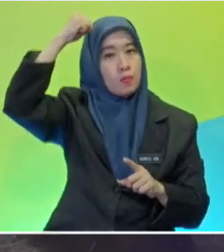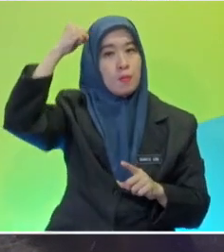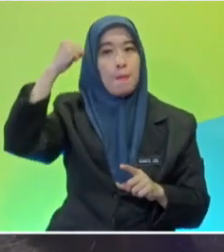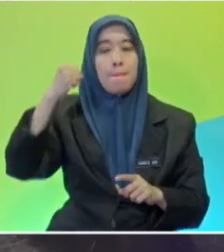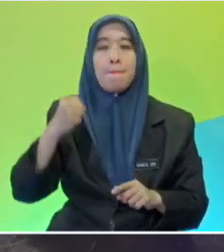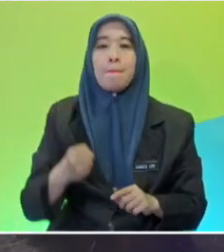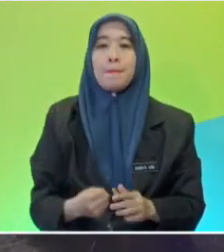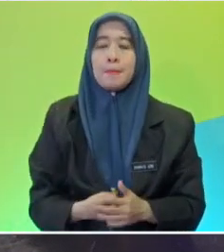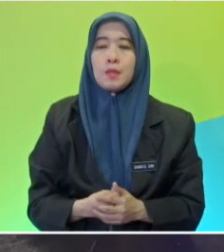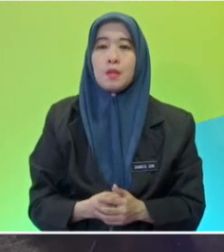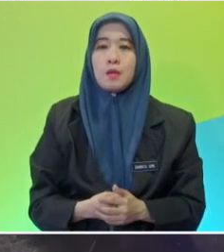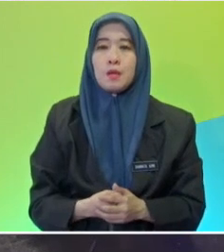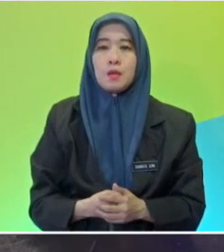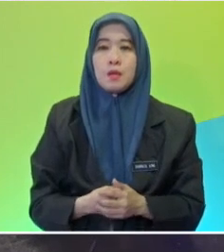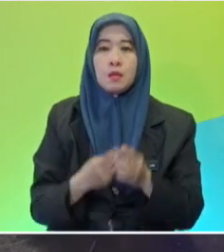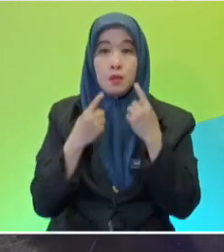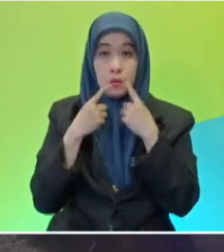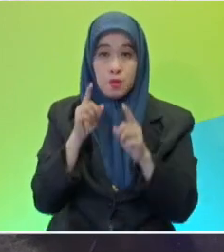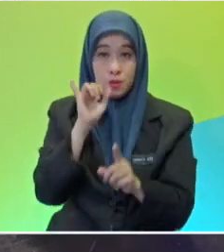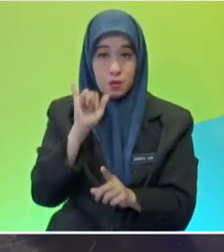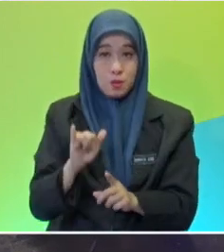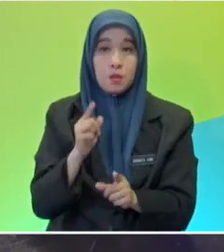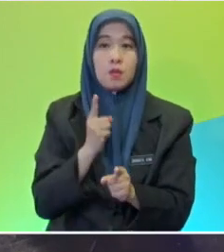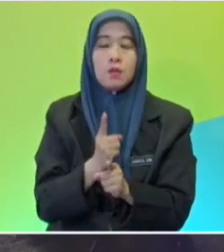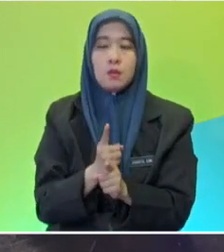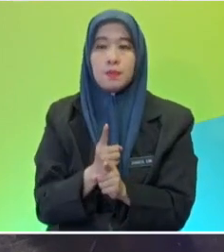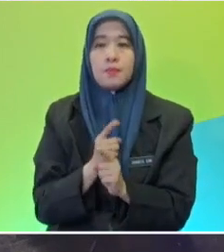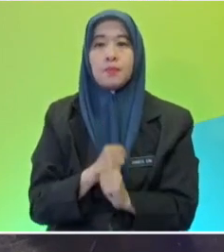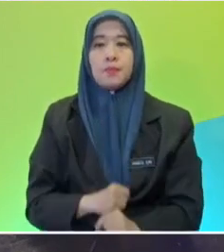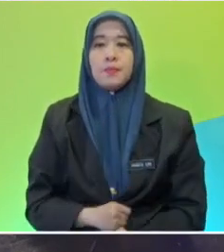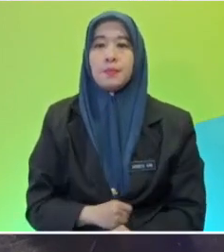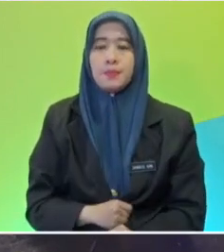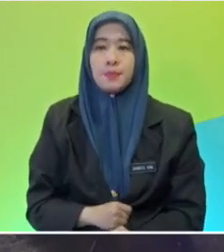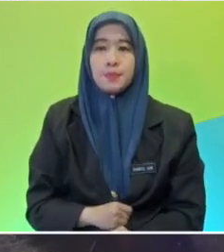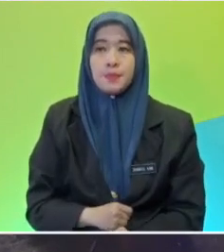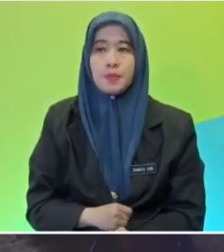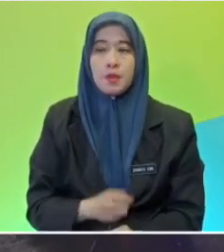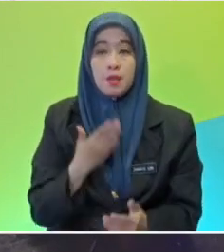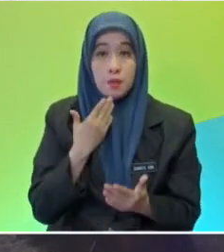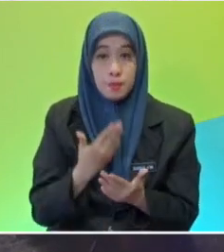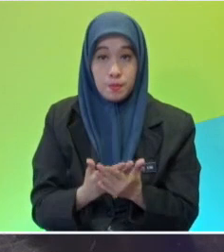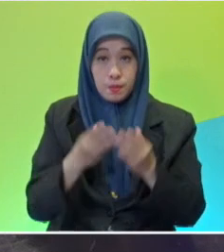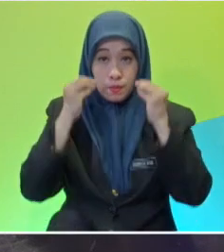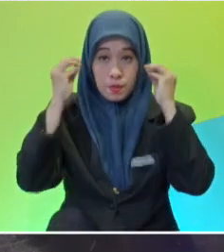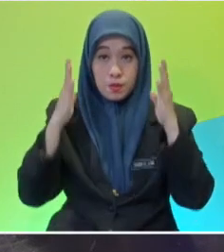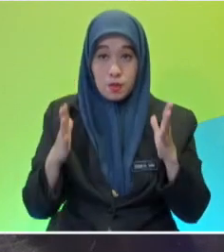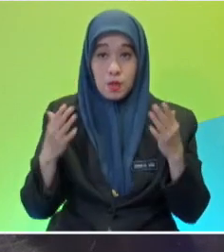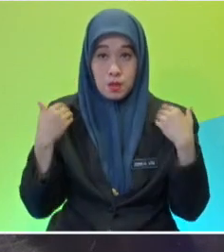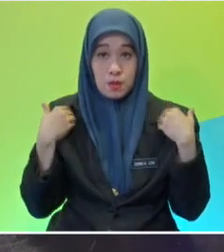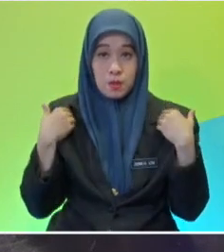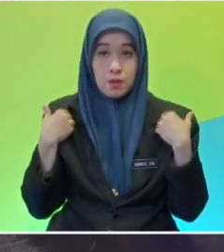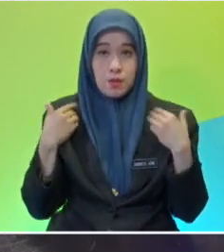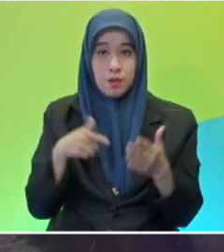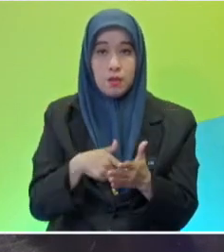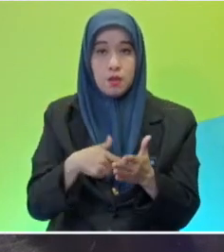the right answer and they will also get 4 stars, right? Yeah, I give them 4 stars as well. Okay, teacher, do you have any more questions for me? Because I think